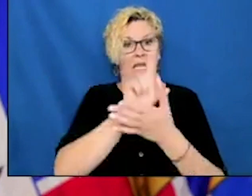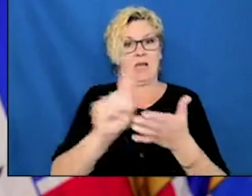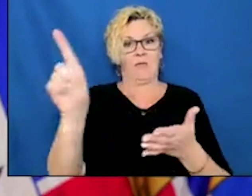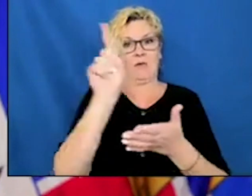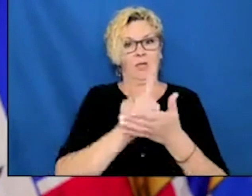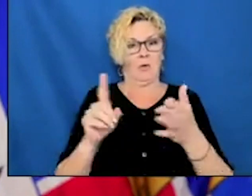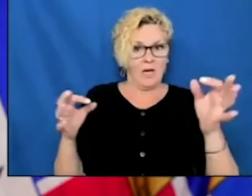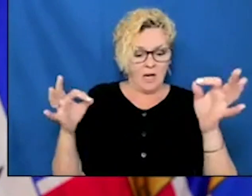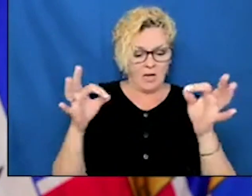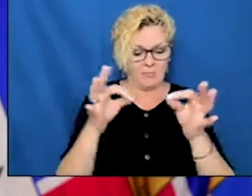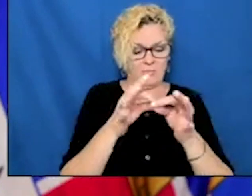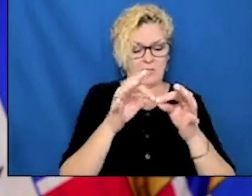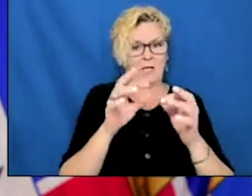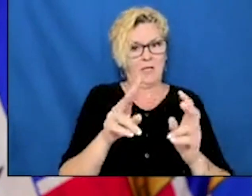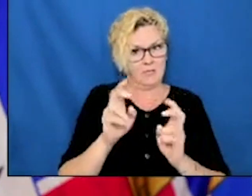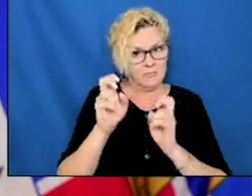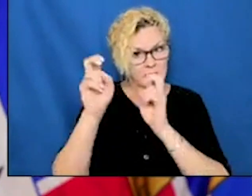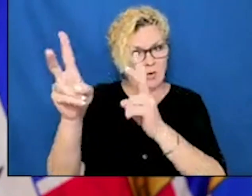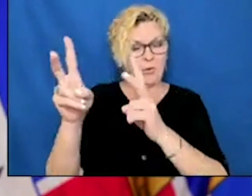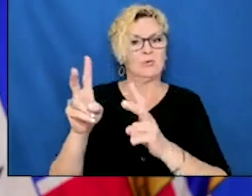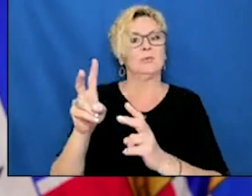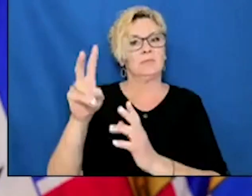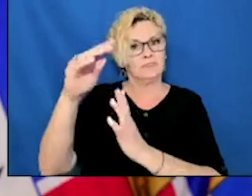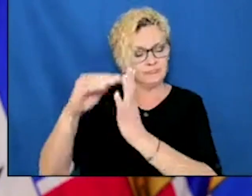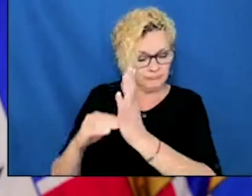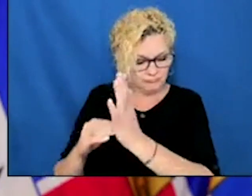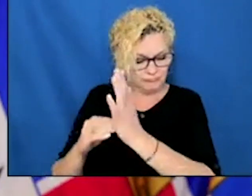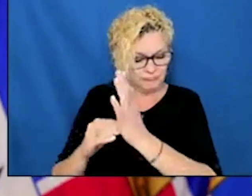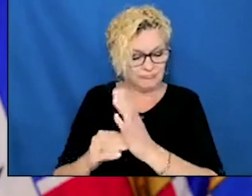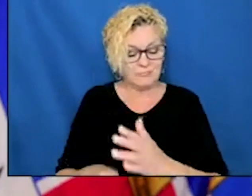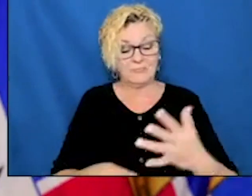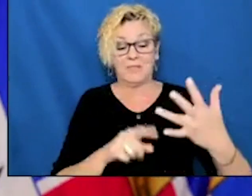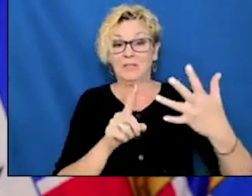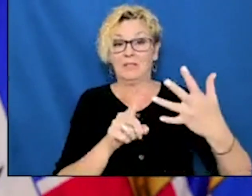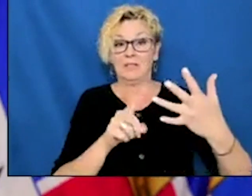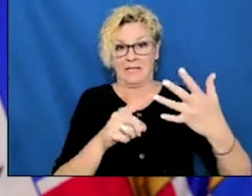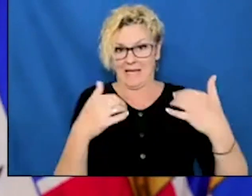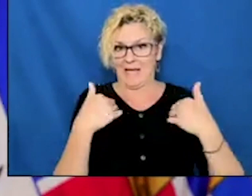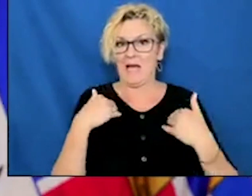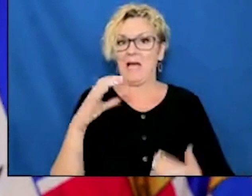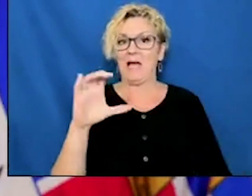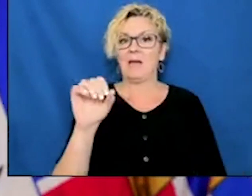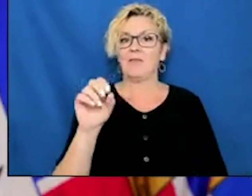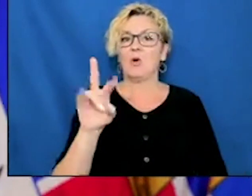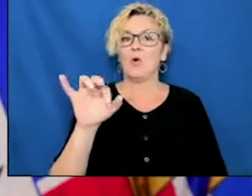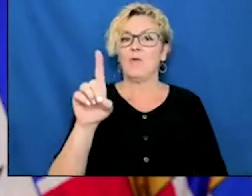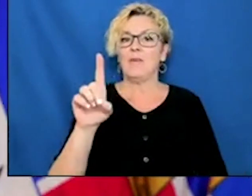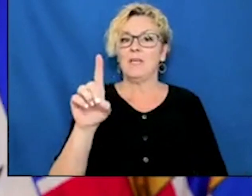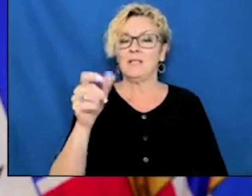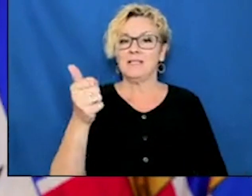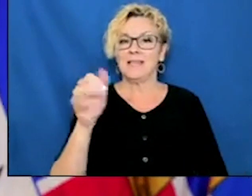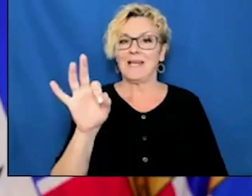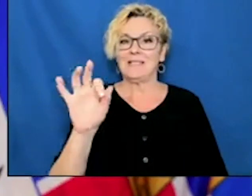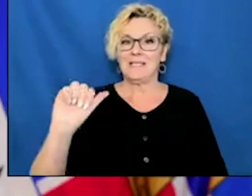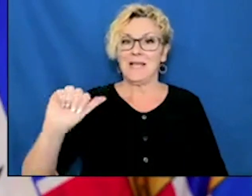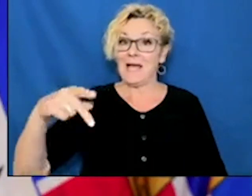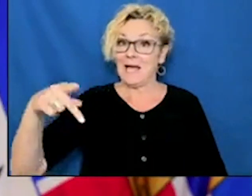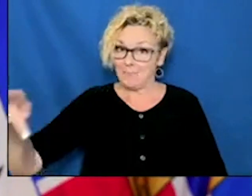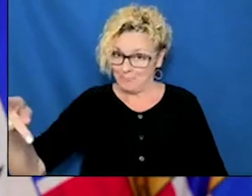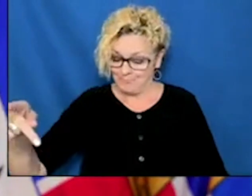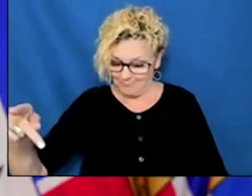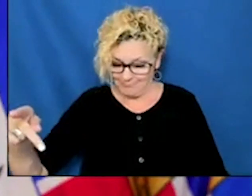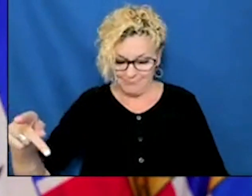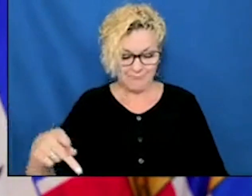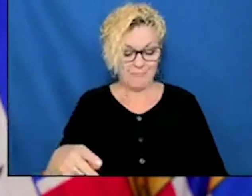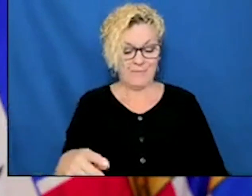the bccdc.ca website and click on COVID-19 data. And in there's a